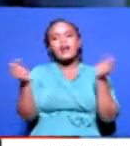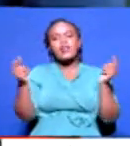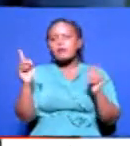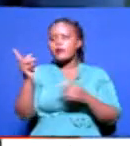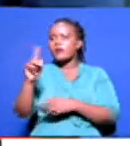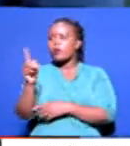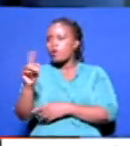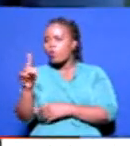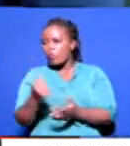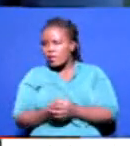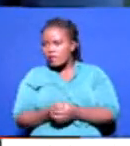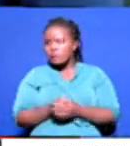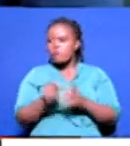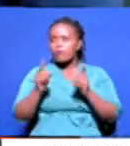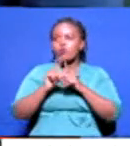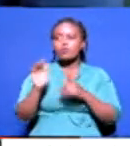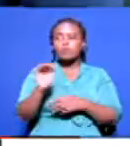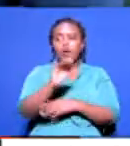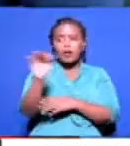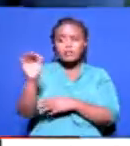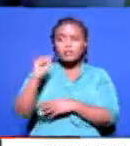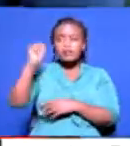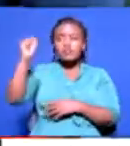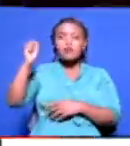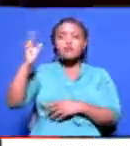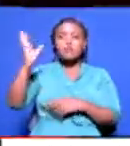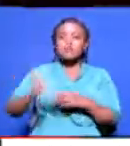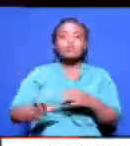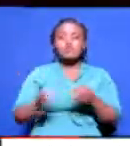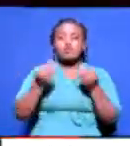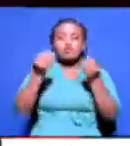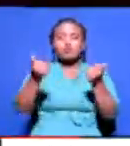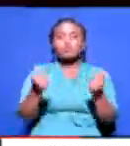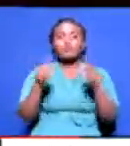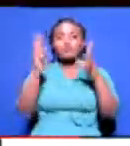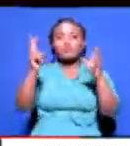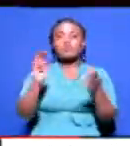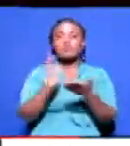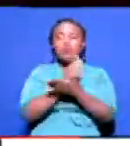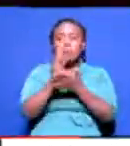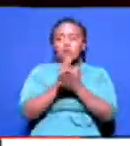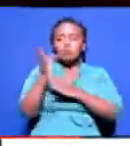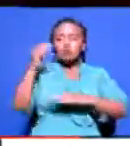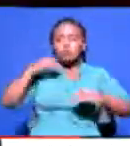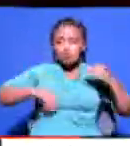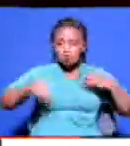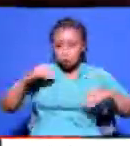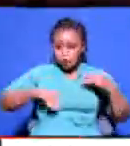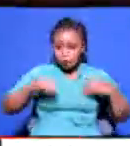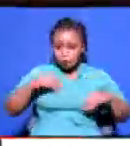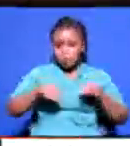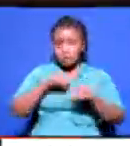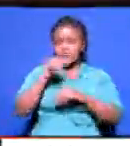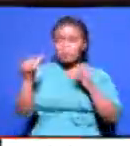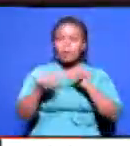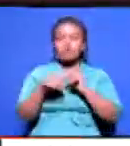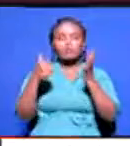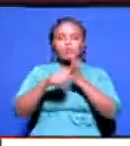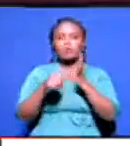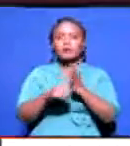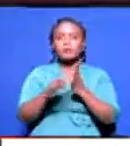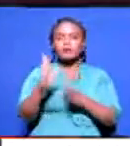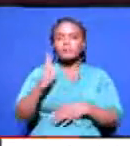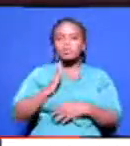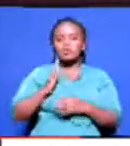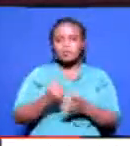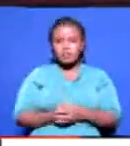He challenged politicians to address the dangerous link between corruption and election outcomes on the insecurity in Marsabit.